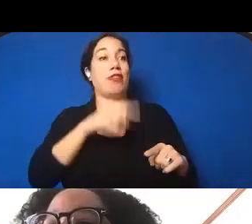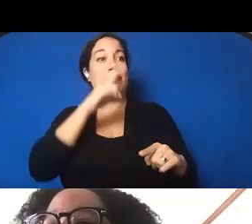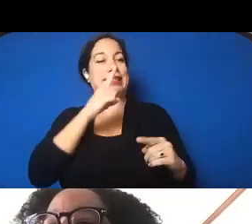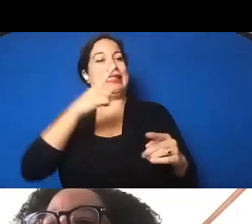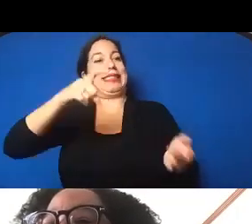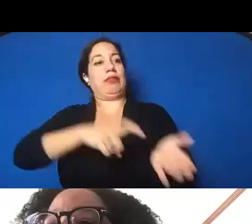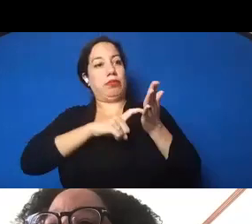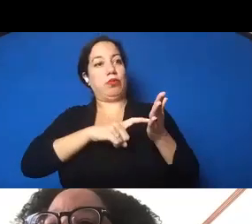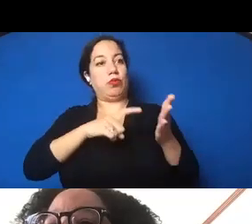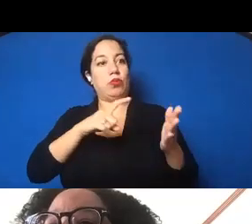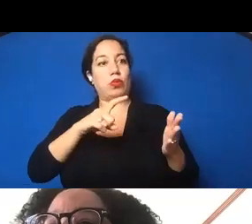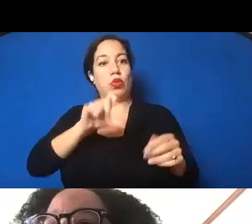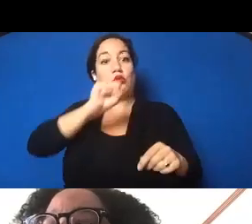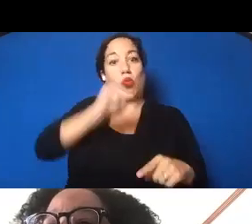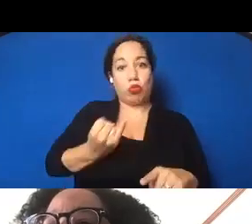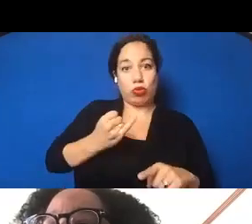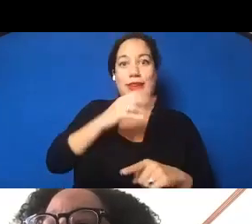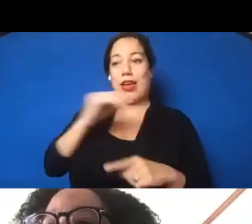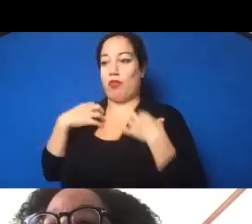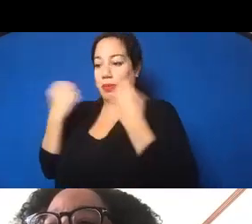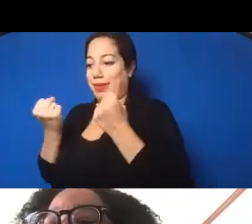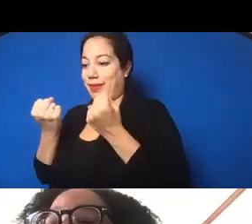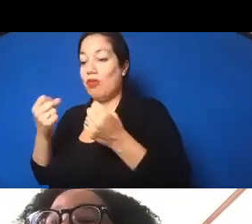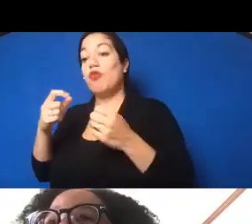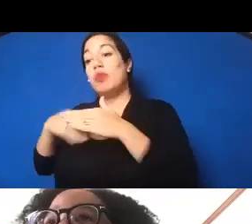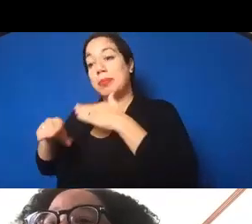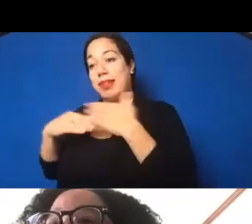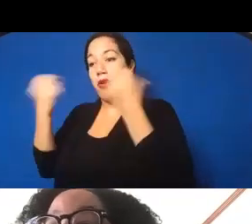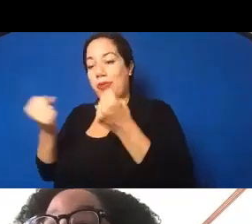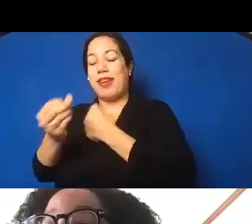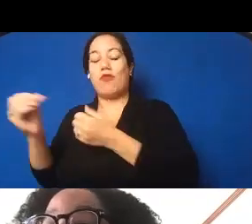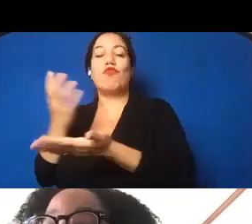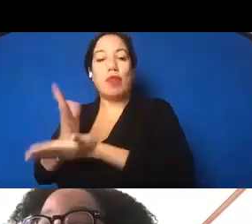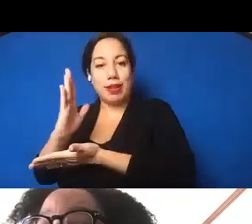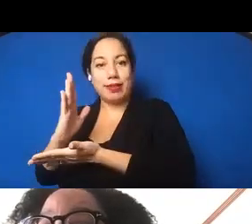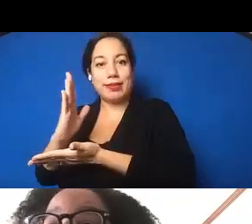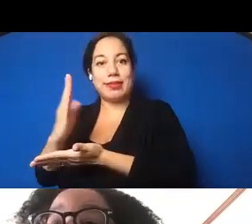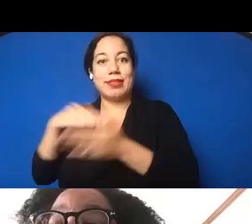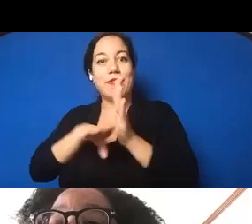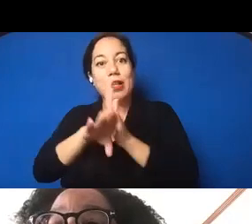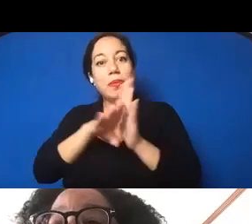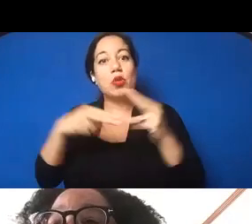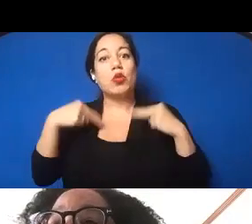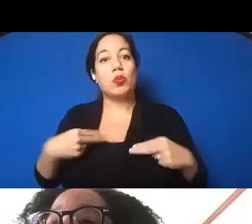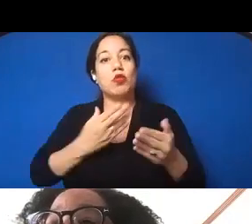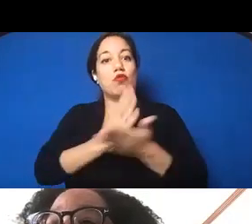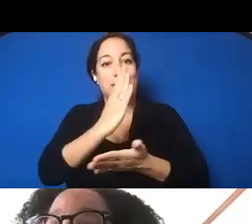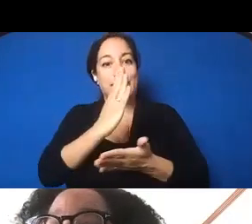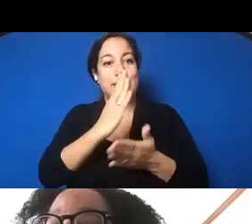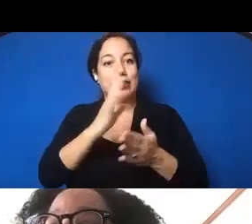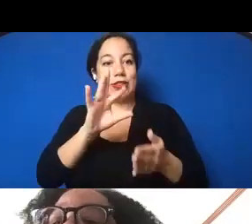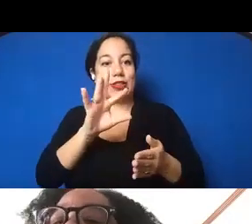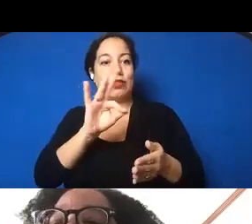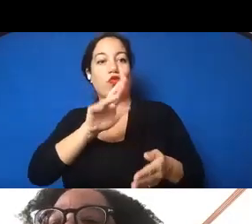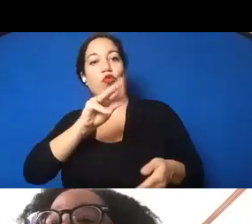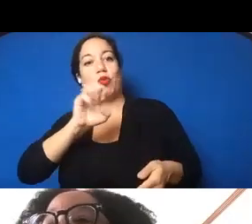social justice with reproductive health and reproductive rights to really develop a human rights framework to